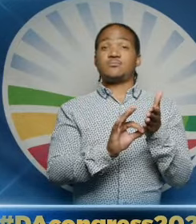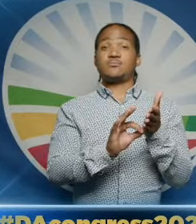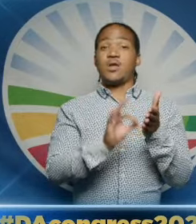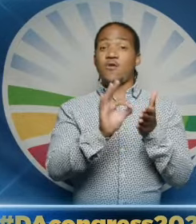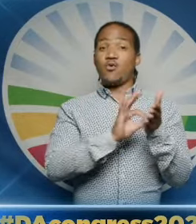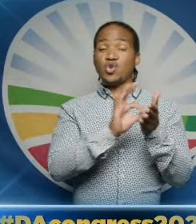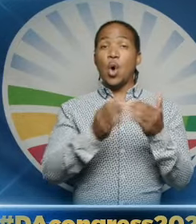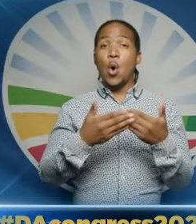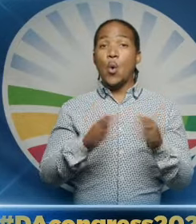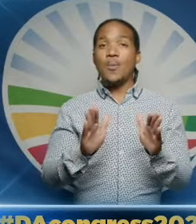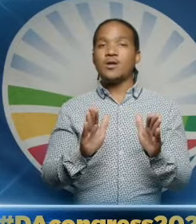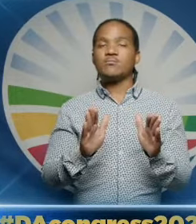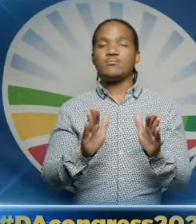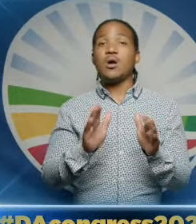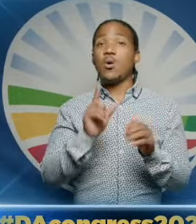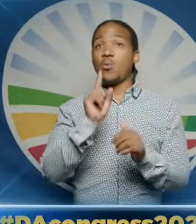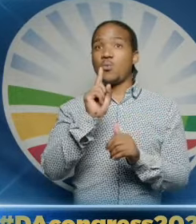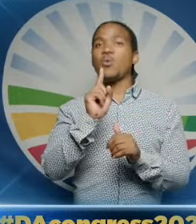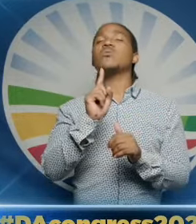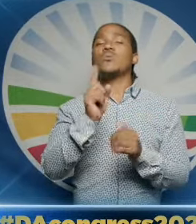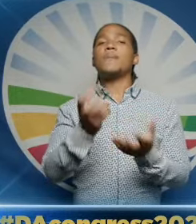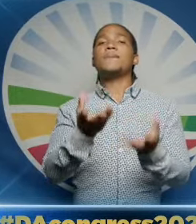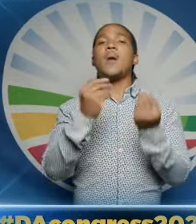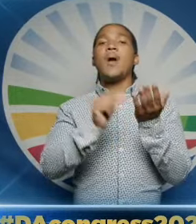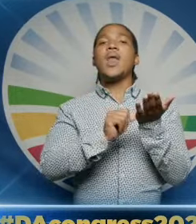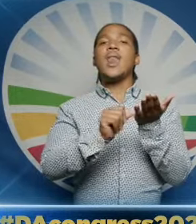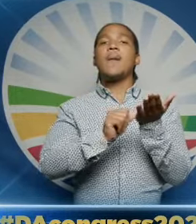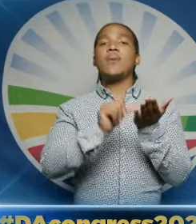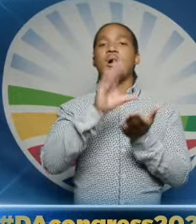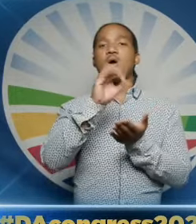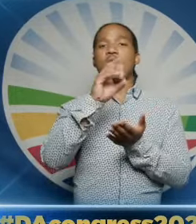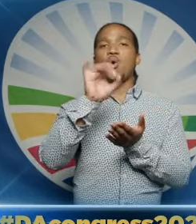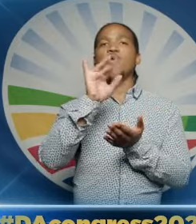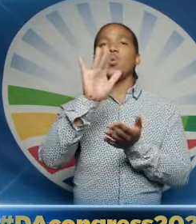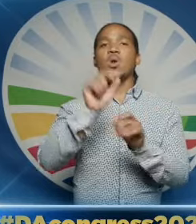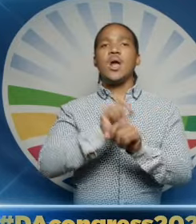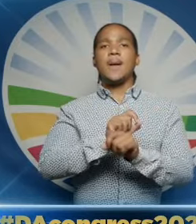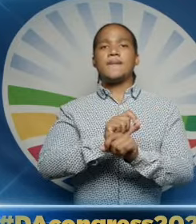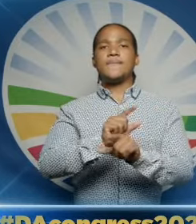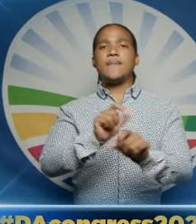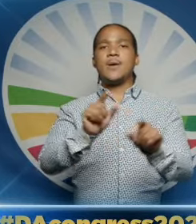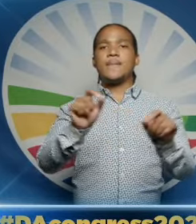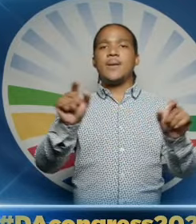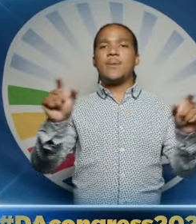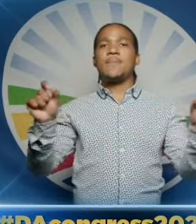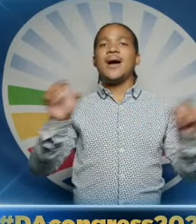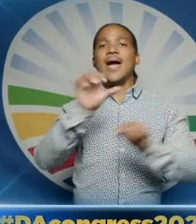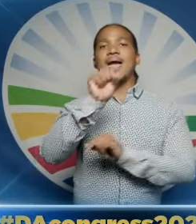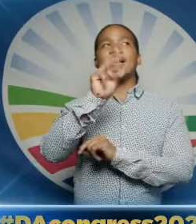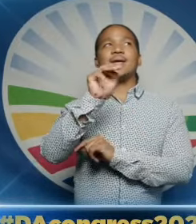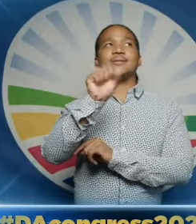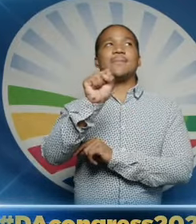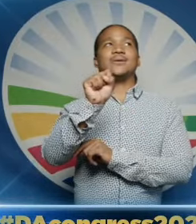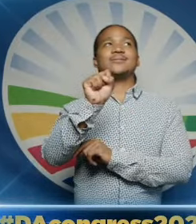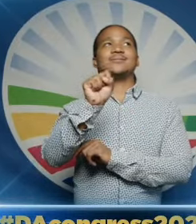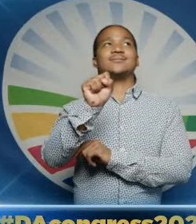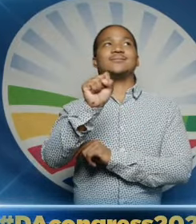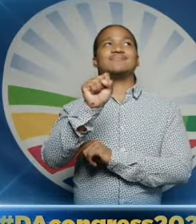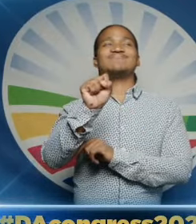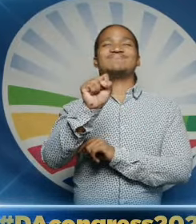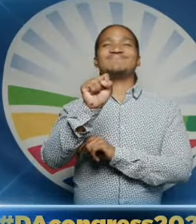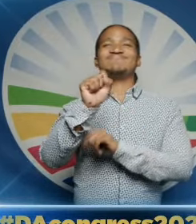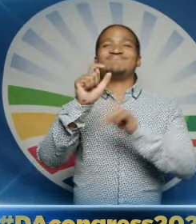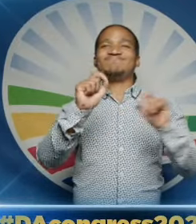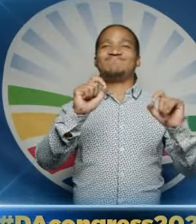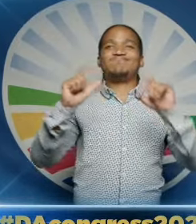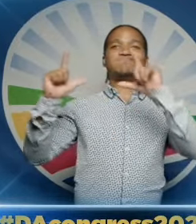voting opens, you will receive a voting code sent by SMS to your cell phone. That is now on the screen